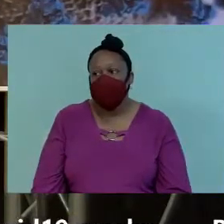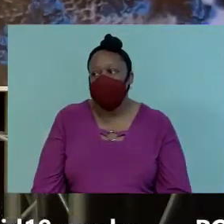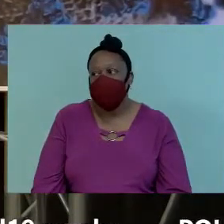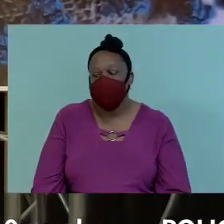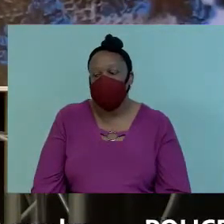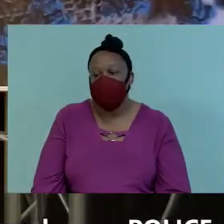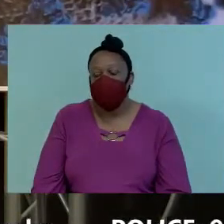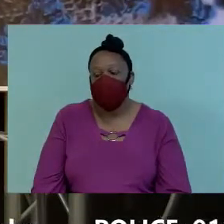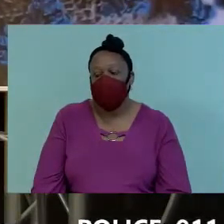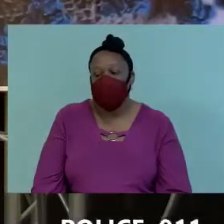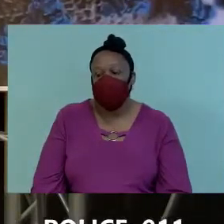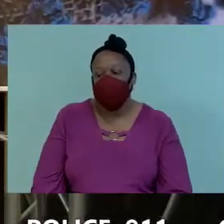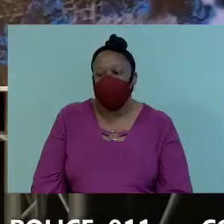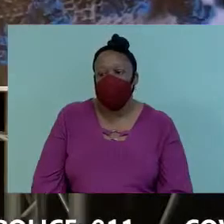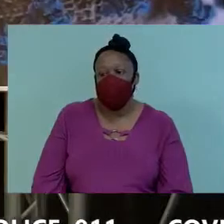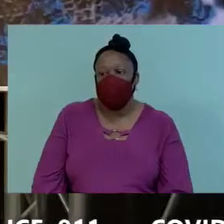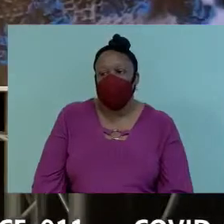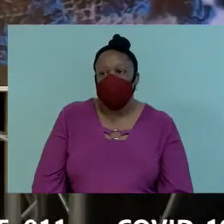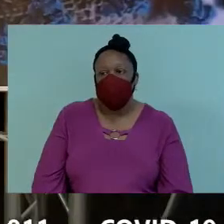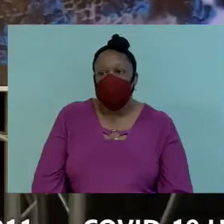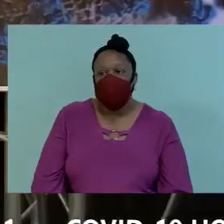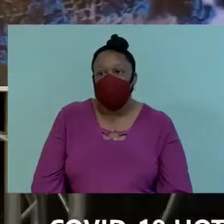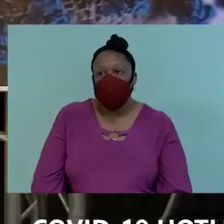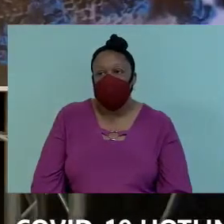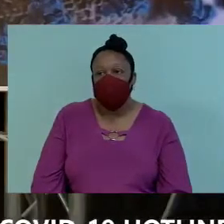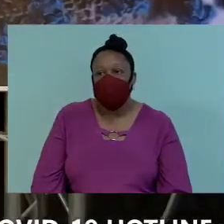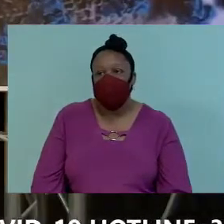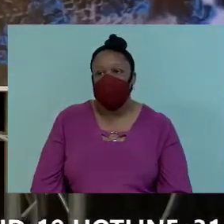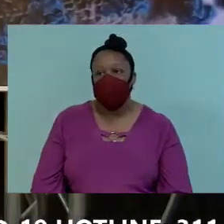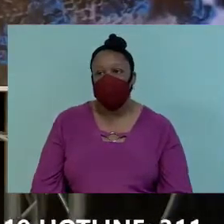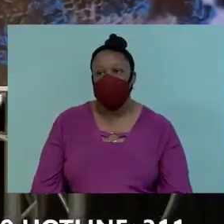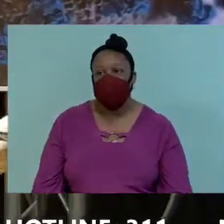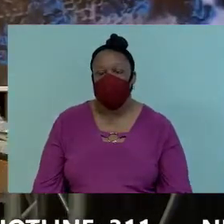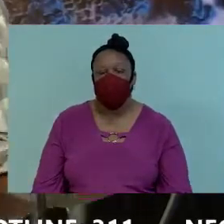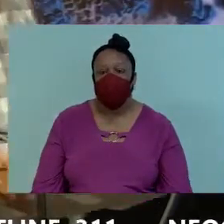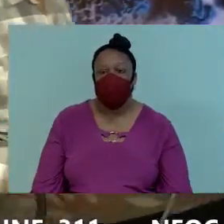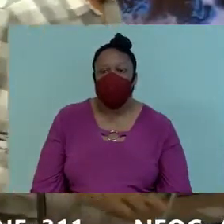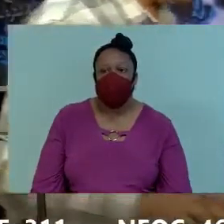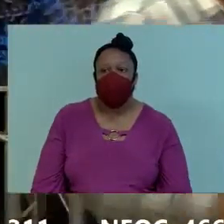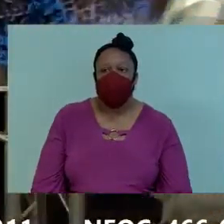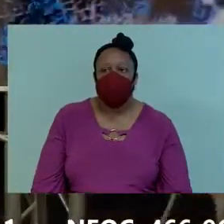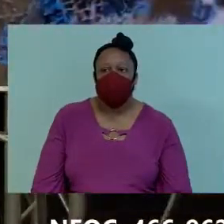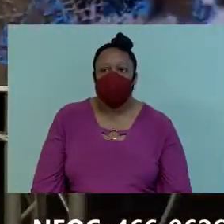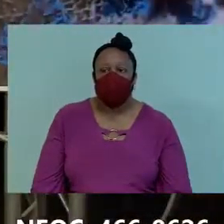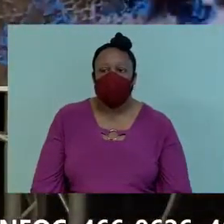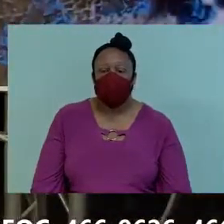Report for the 25th of May, 2020. Dr. Laws.